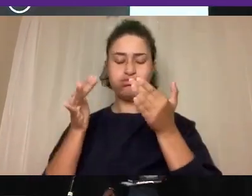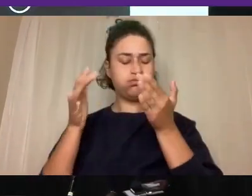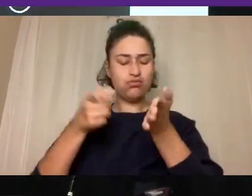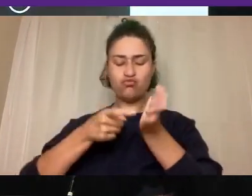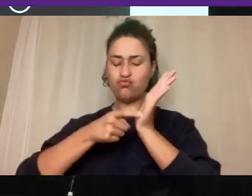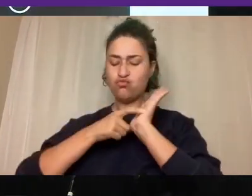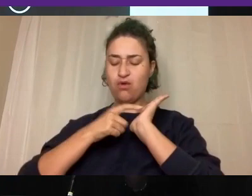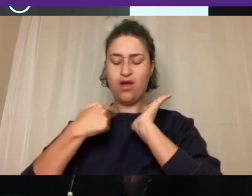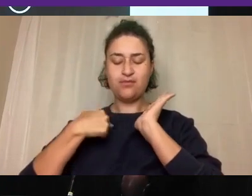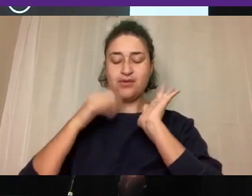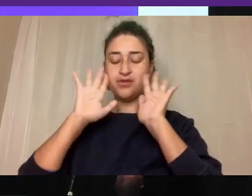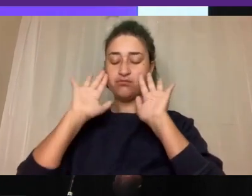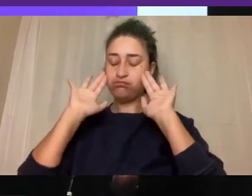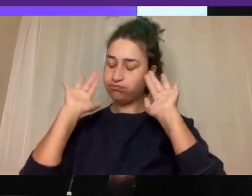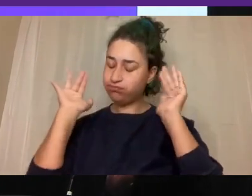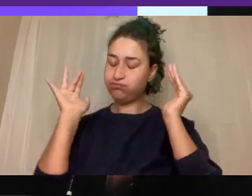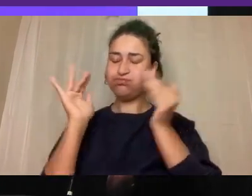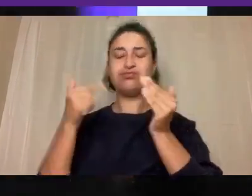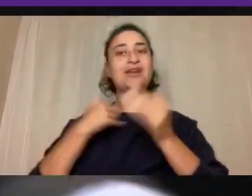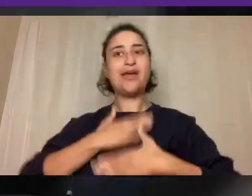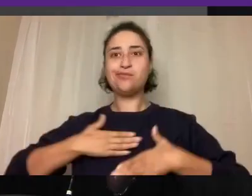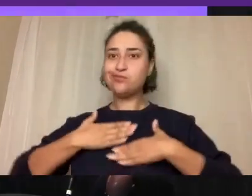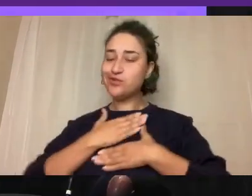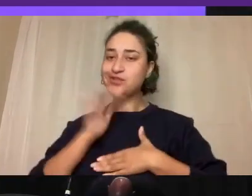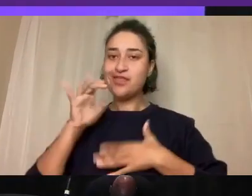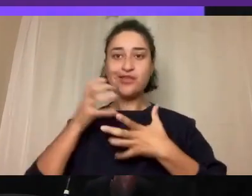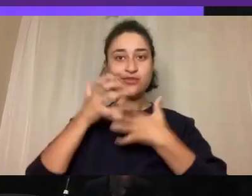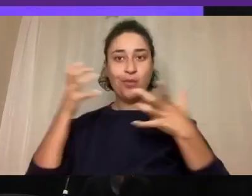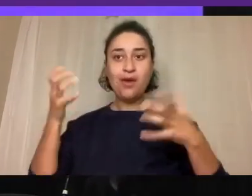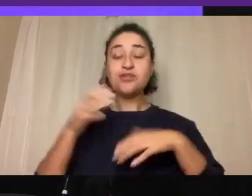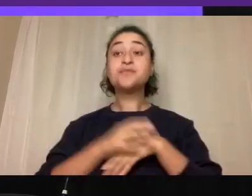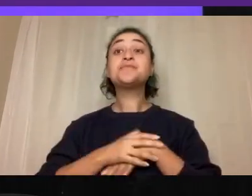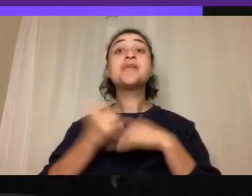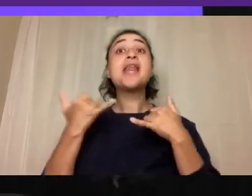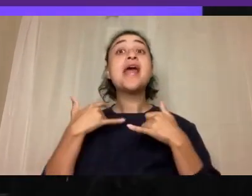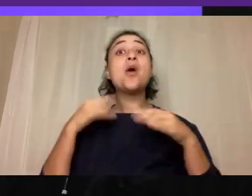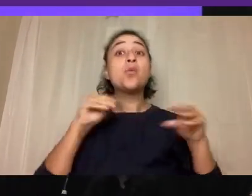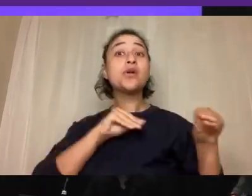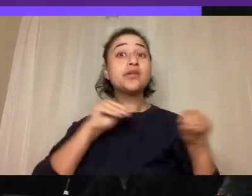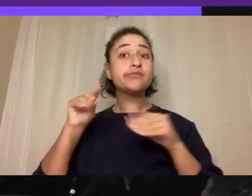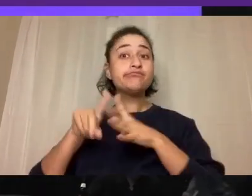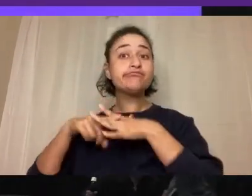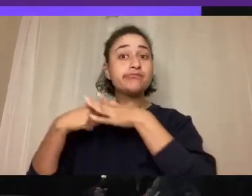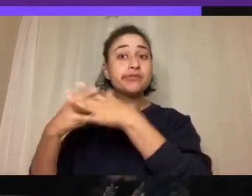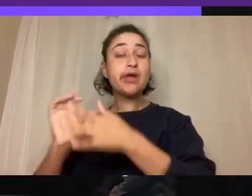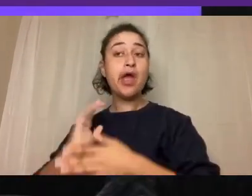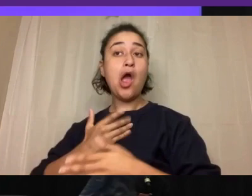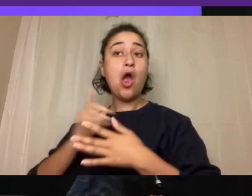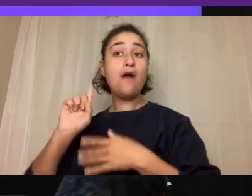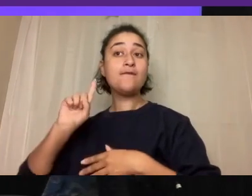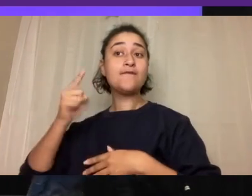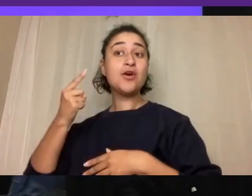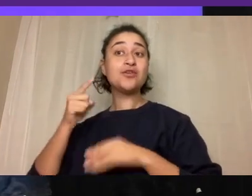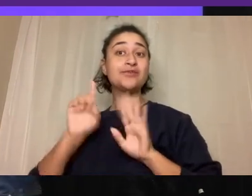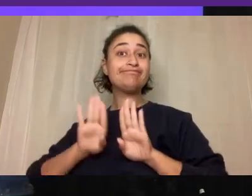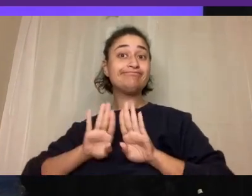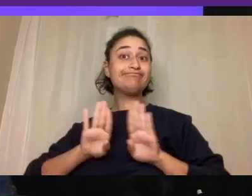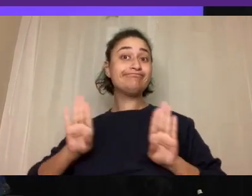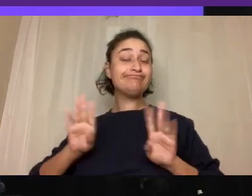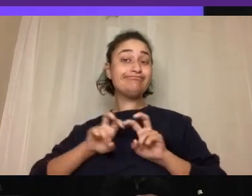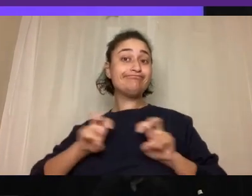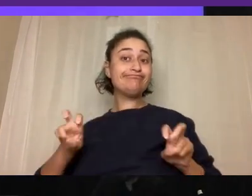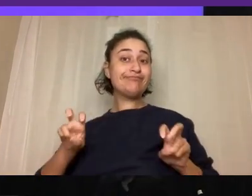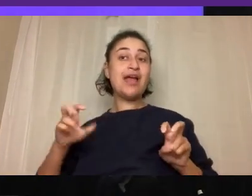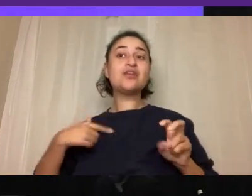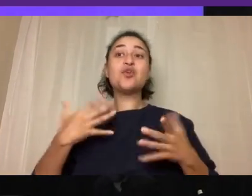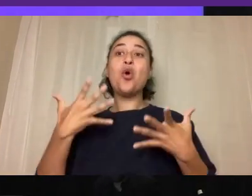and I appreciate that so much. We're moving into our first panel, so I want to thank Tiffany, Kasey,